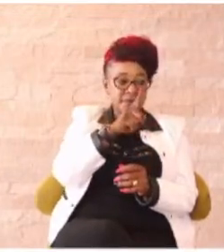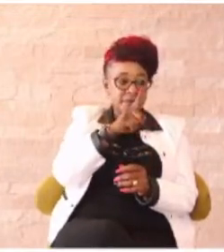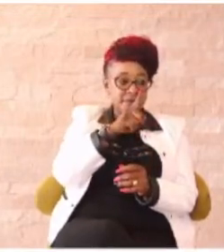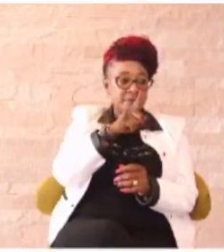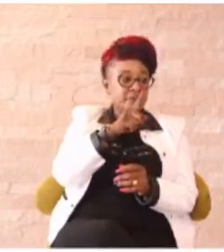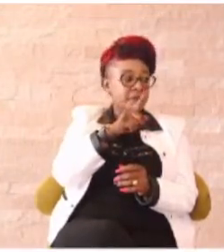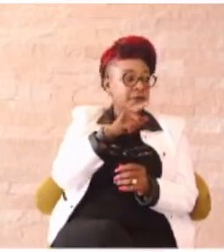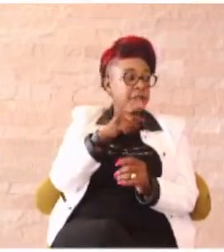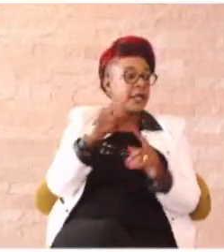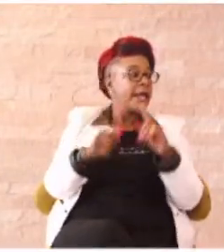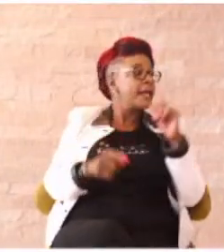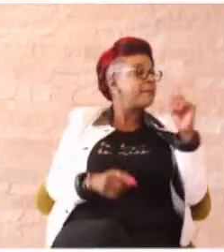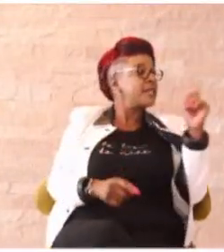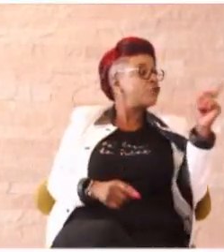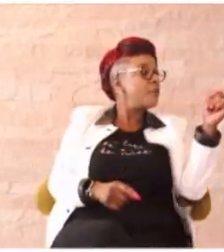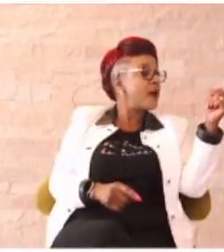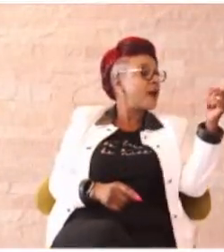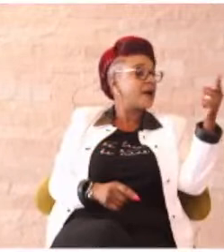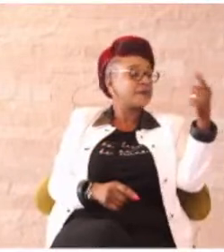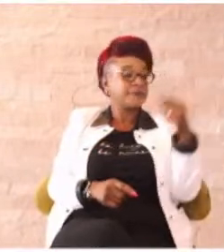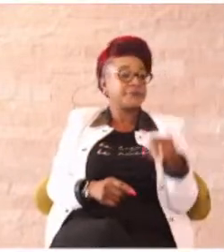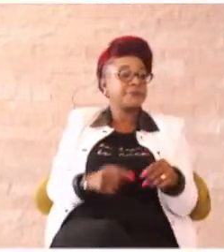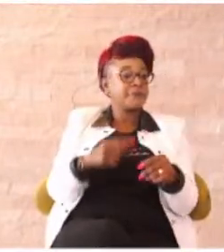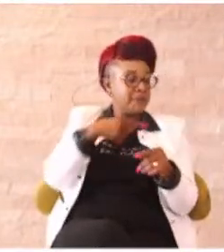applied for her voice fund, so you can do that